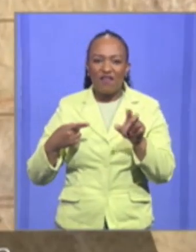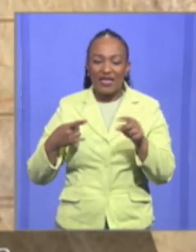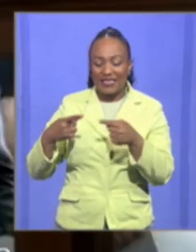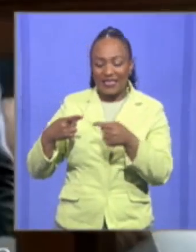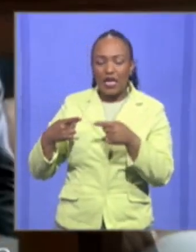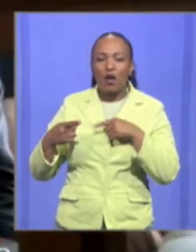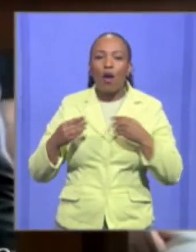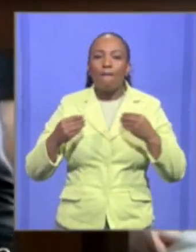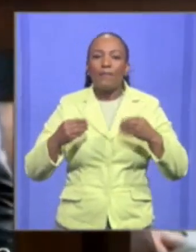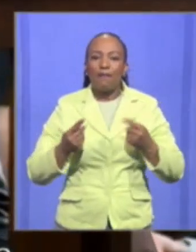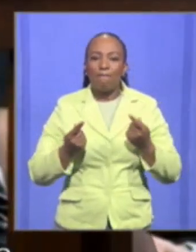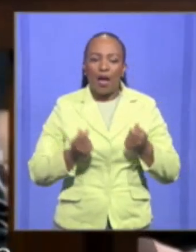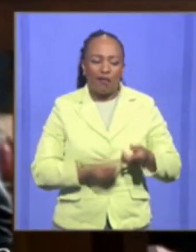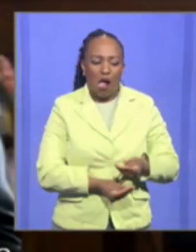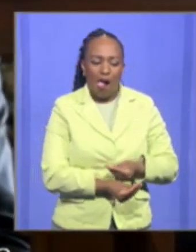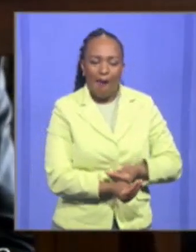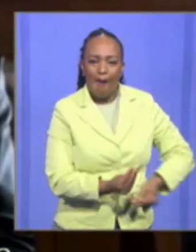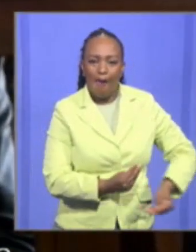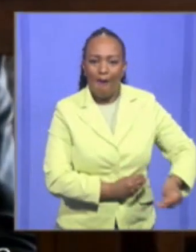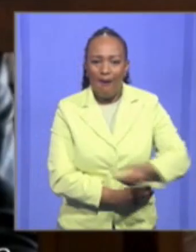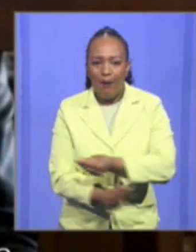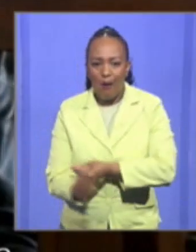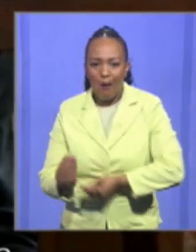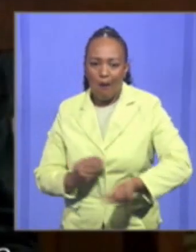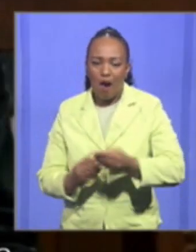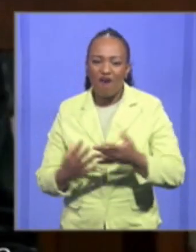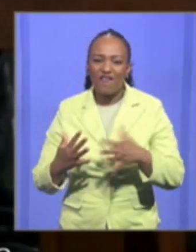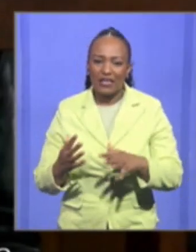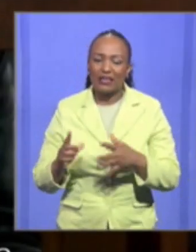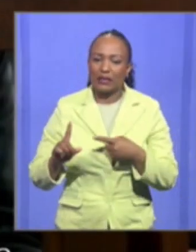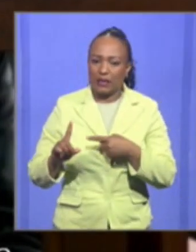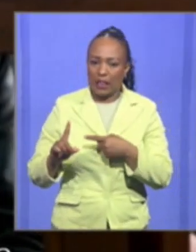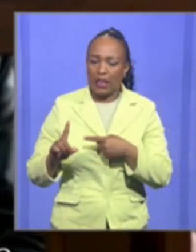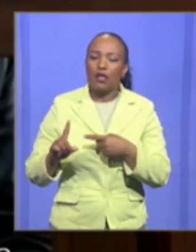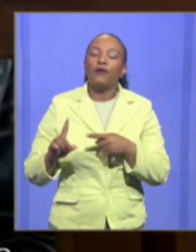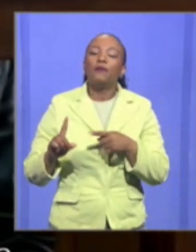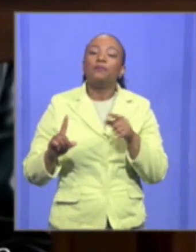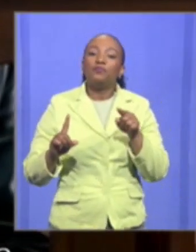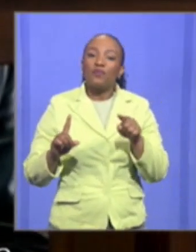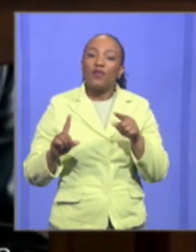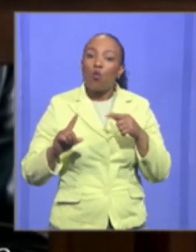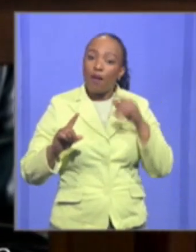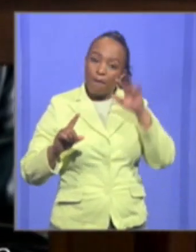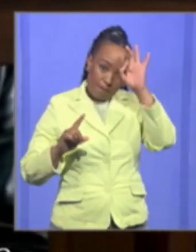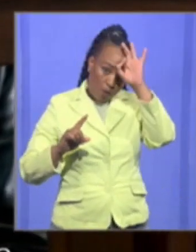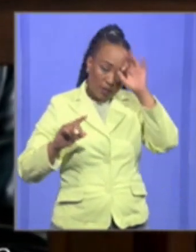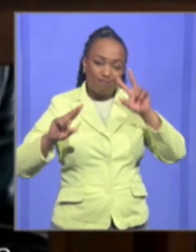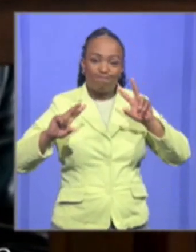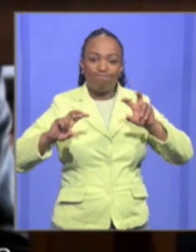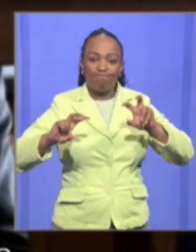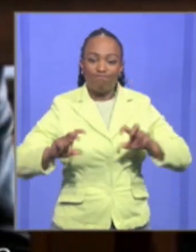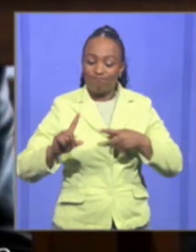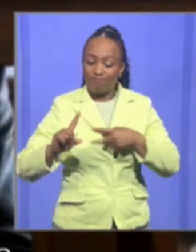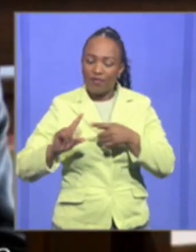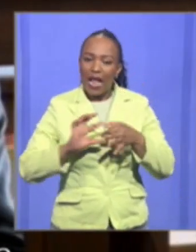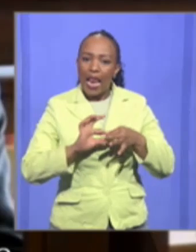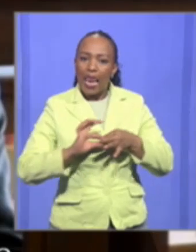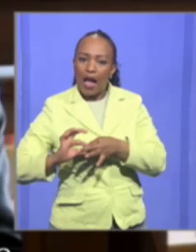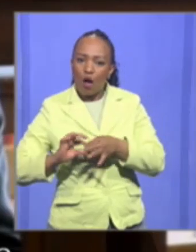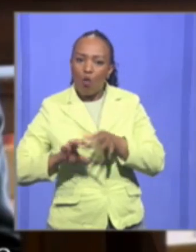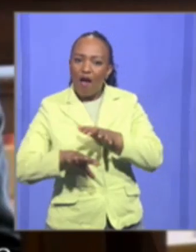tšhelete ka tsela yeo e sego molaong. Dinyakišišo tša maphodisa gape di kgokaganya molatofatšwa le go thuba polaseng